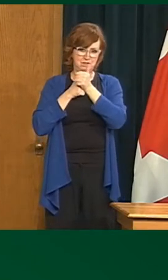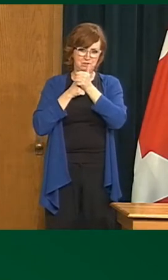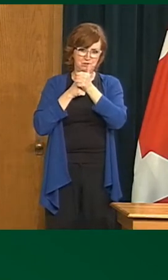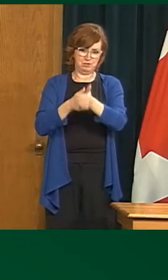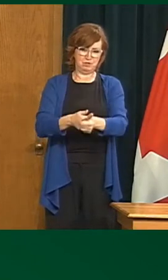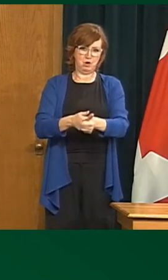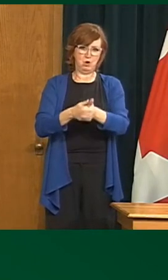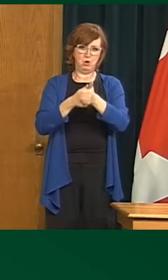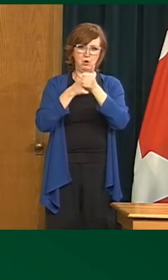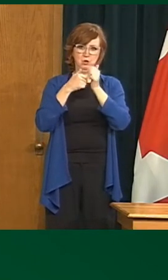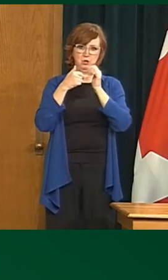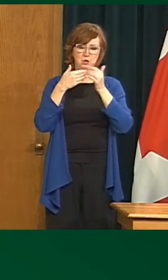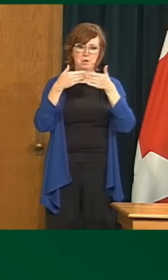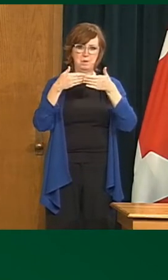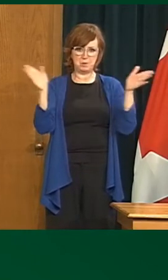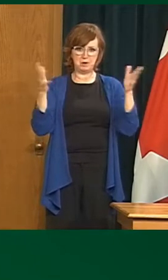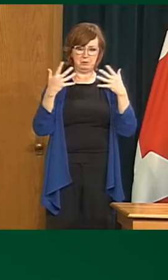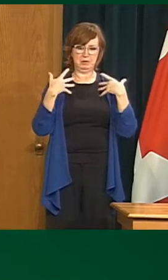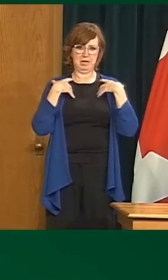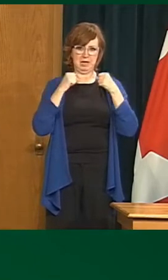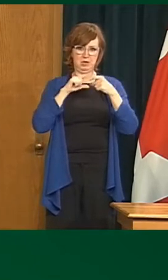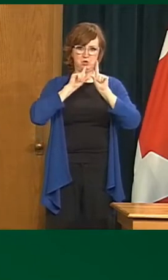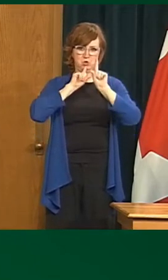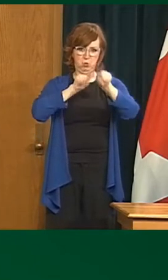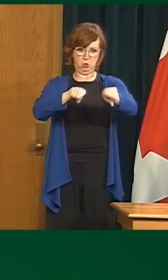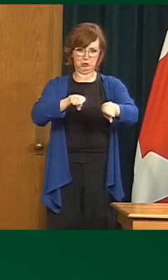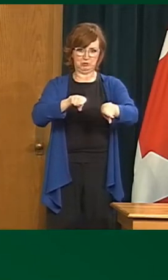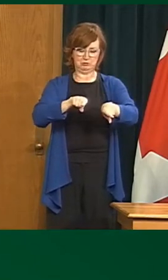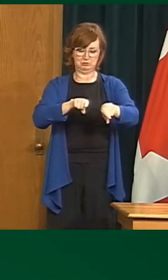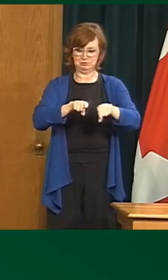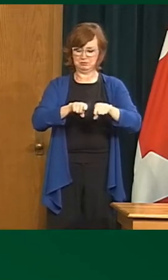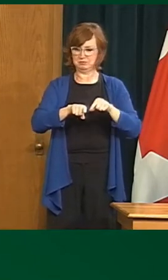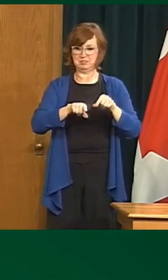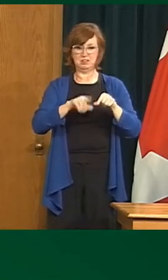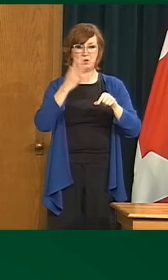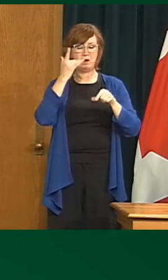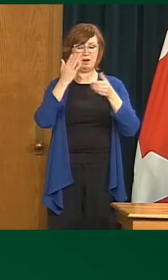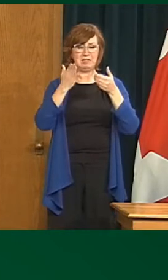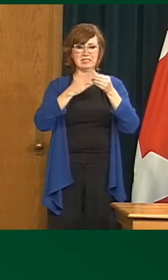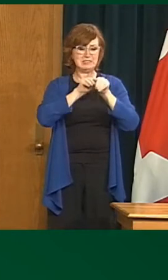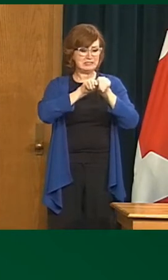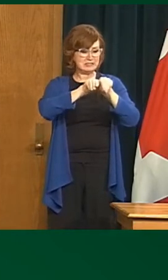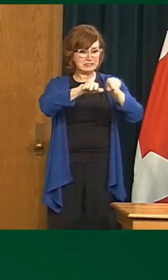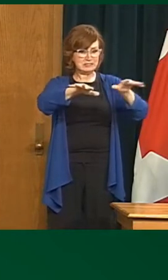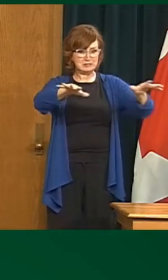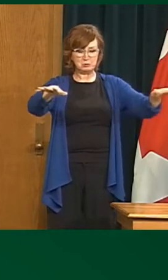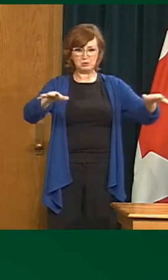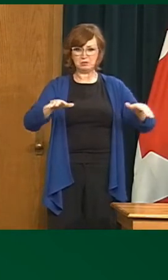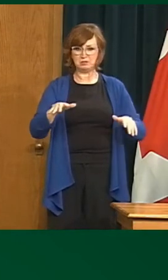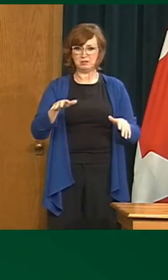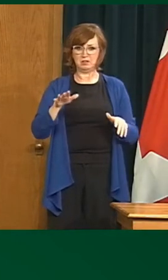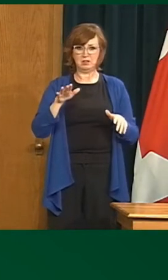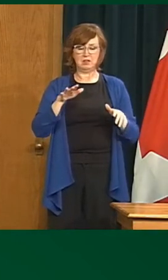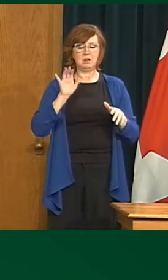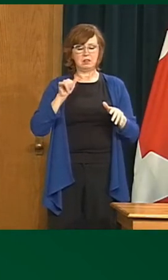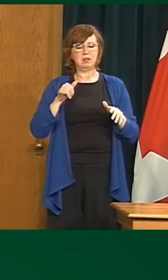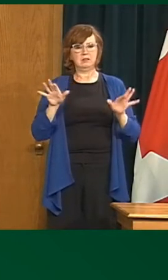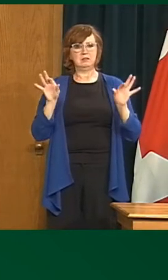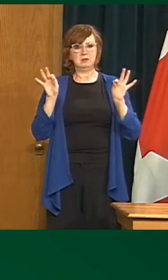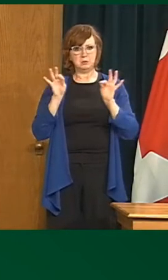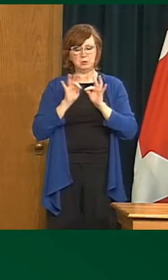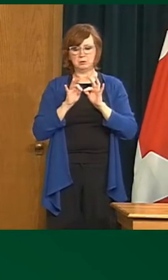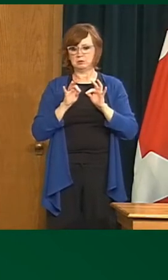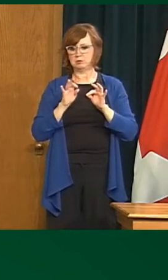virus applies and how it spreads also applies to impacts and affects everyone. So the public health orders